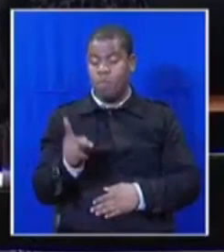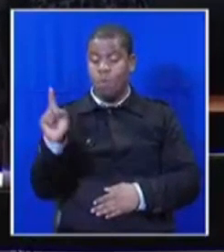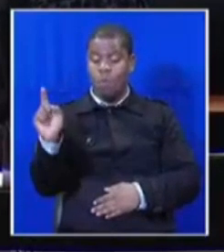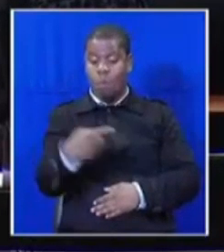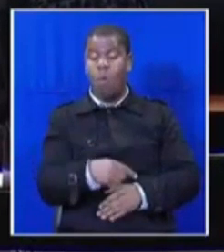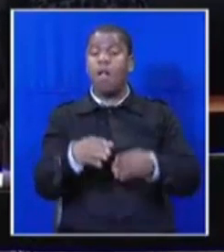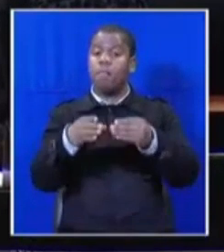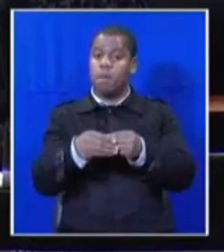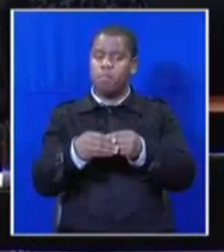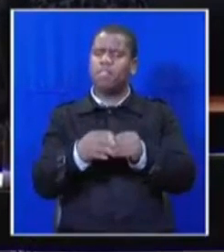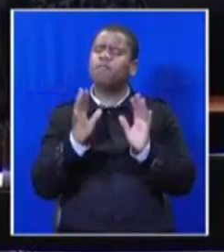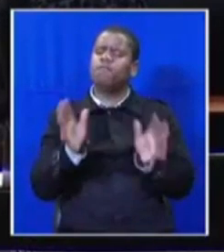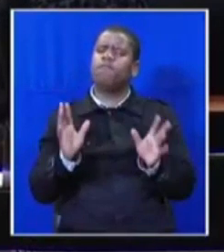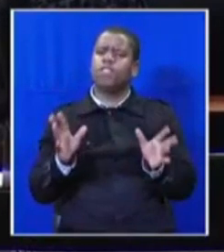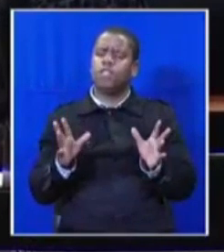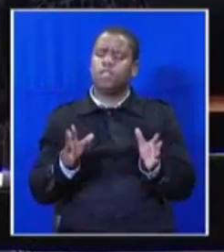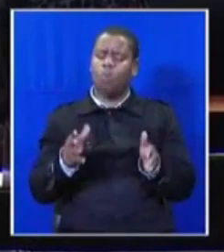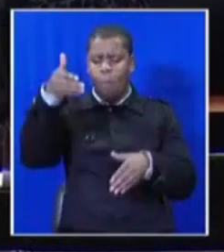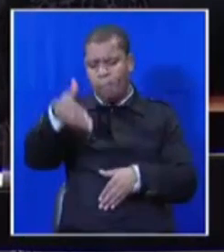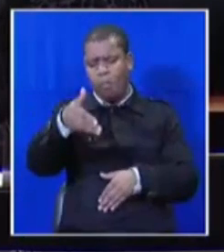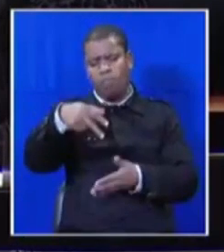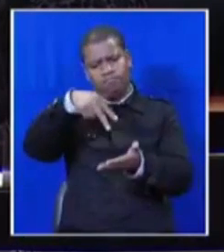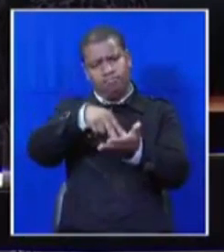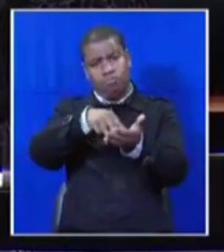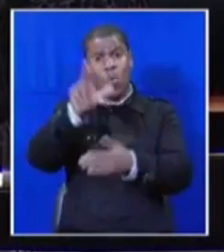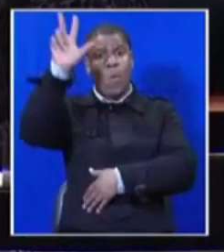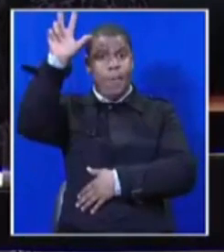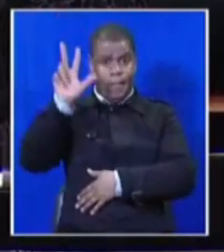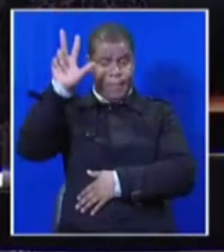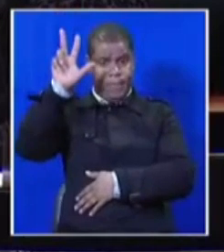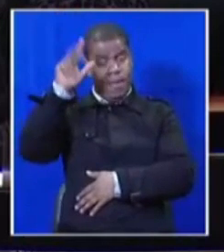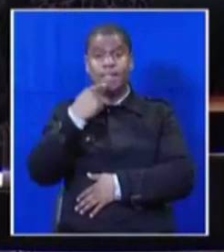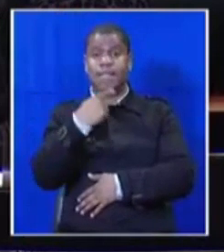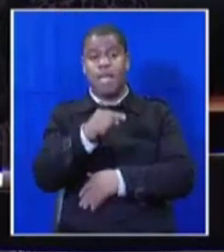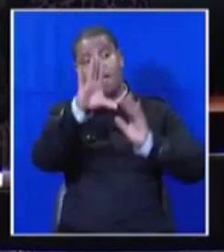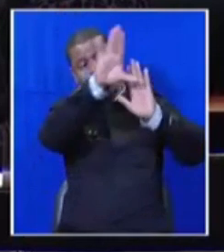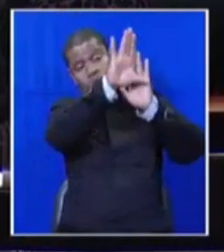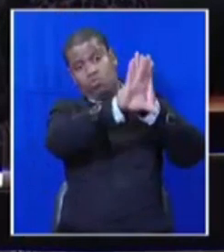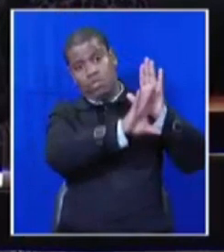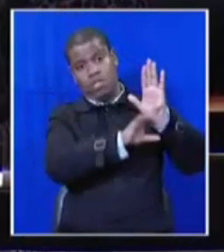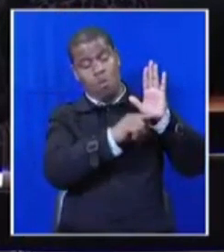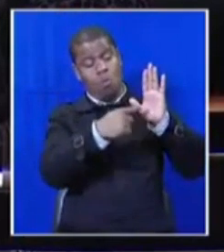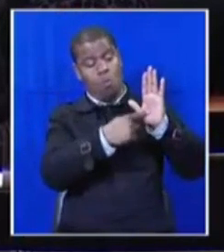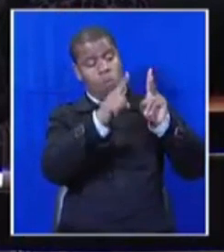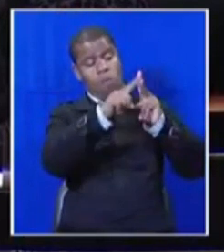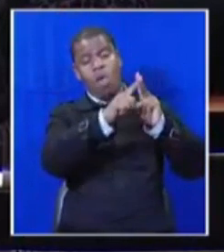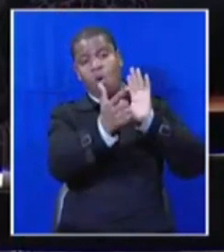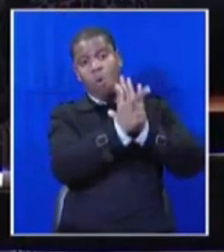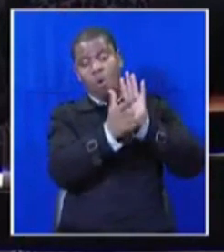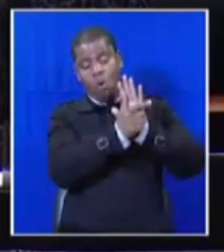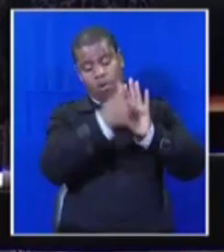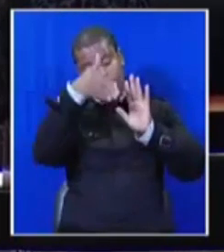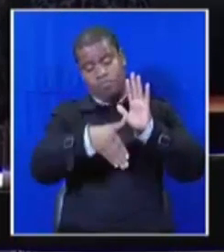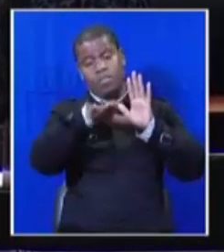have undertaken an oath to uphold the Constitution and the laws of this